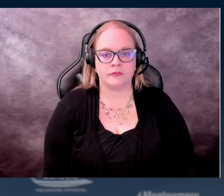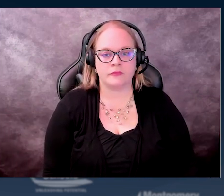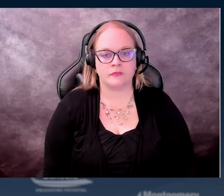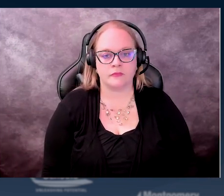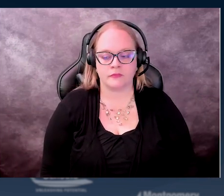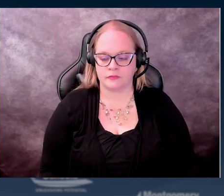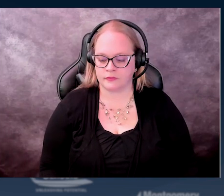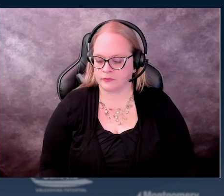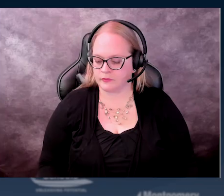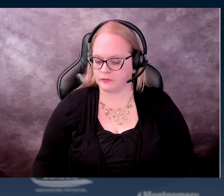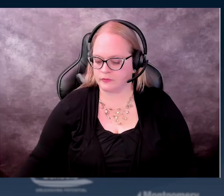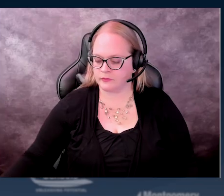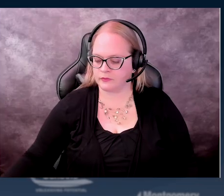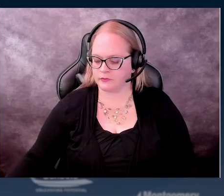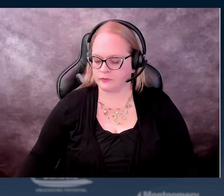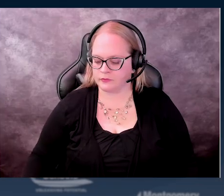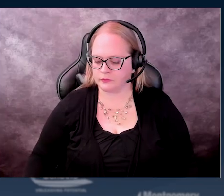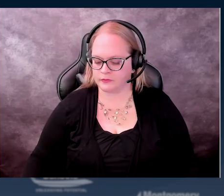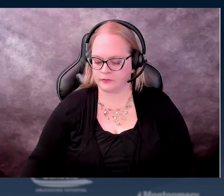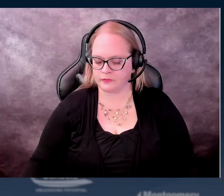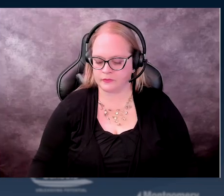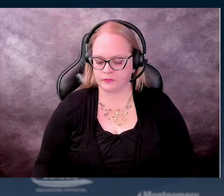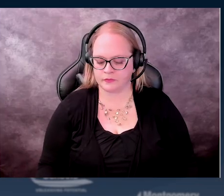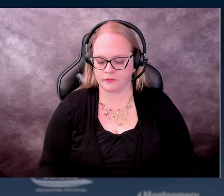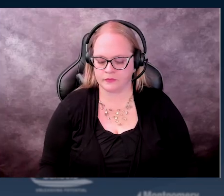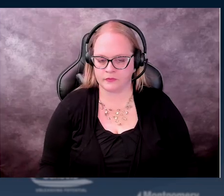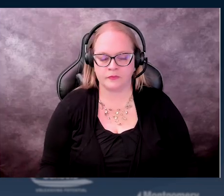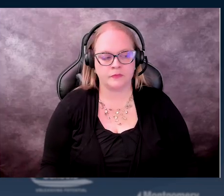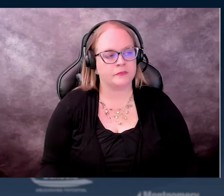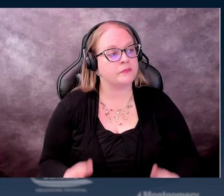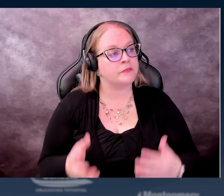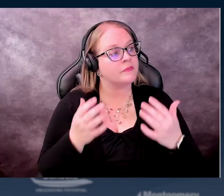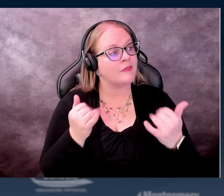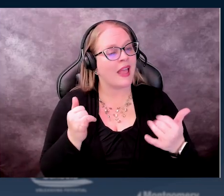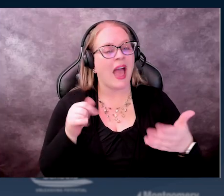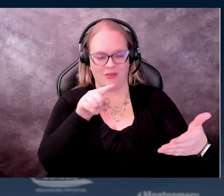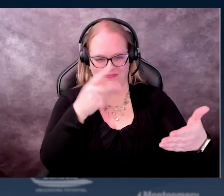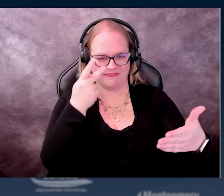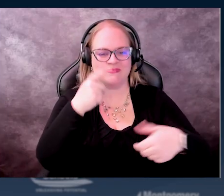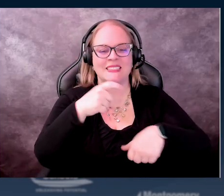Okay, so we're going to just take a look at this timeline here.